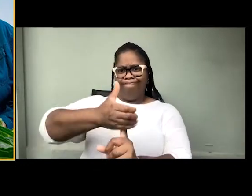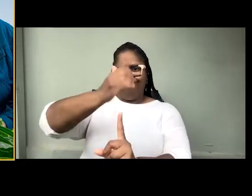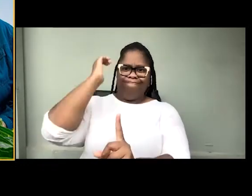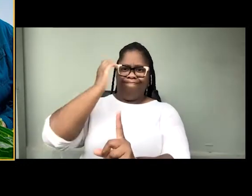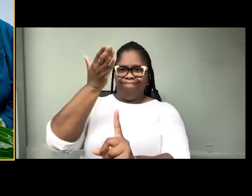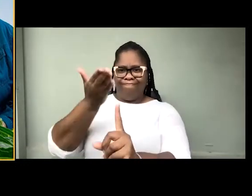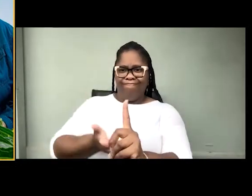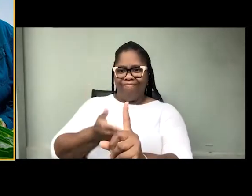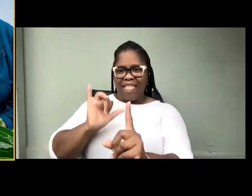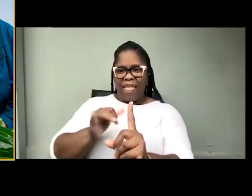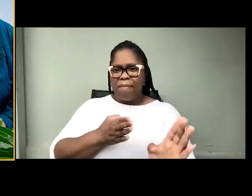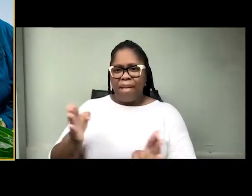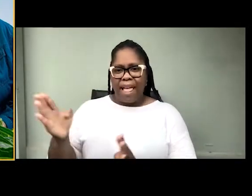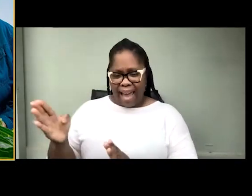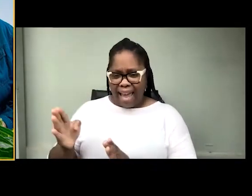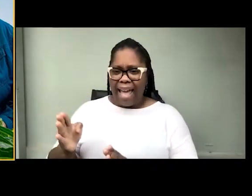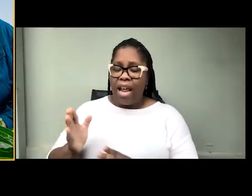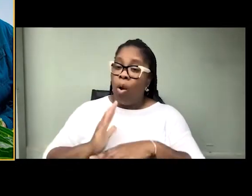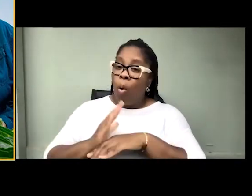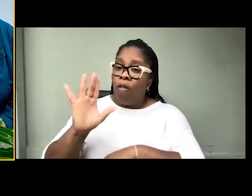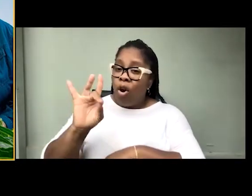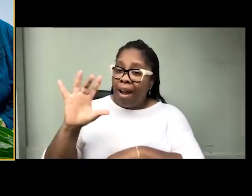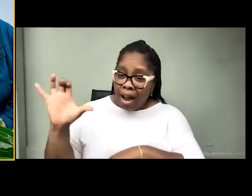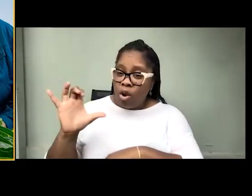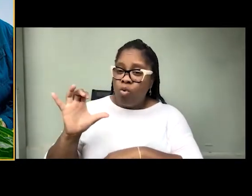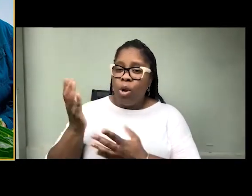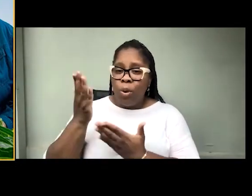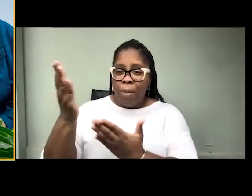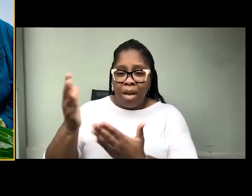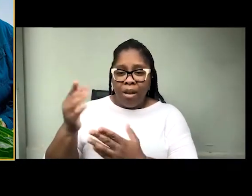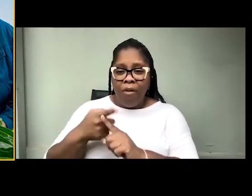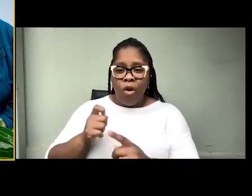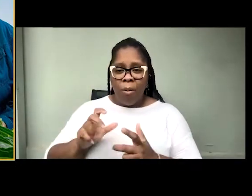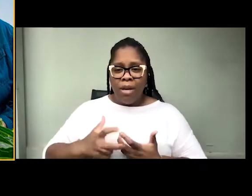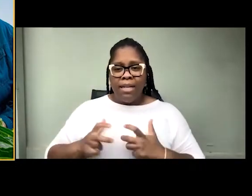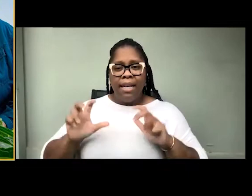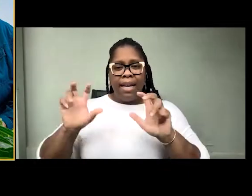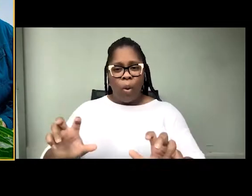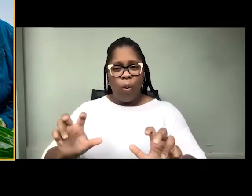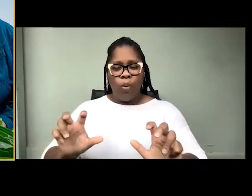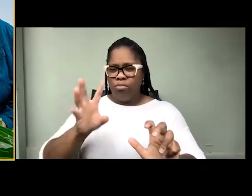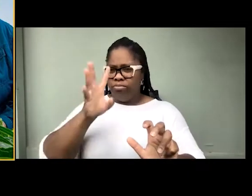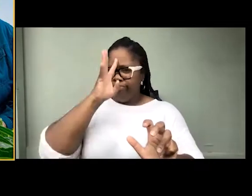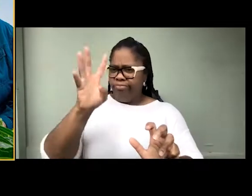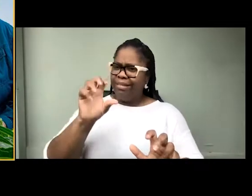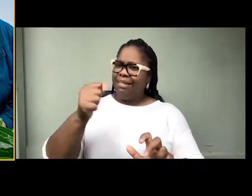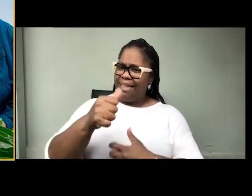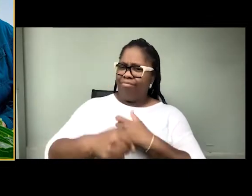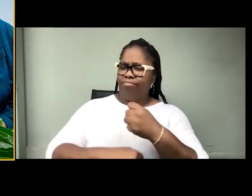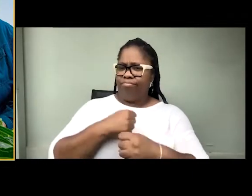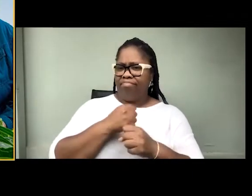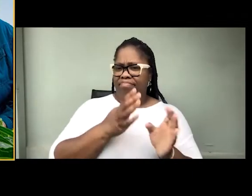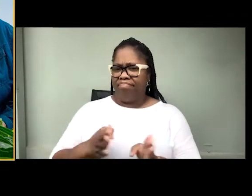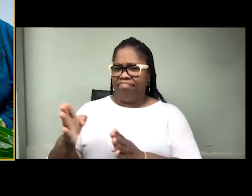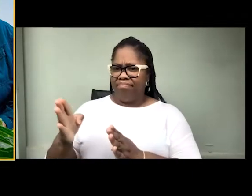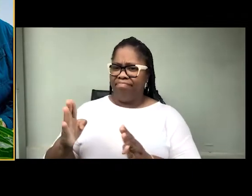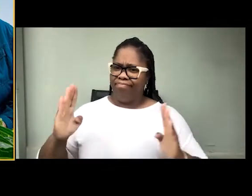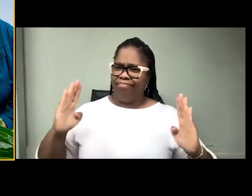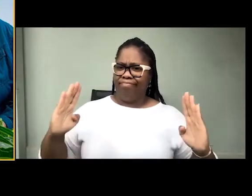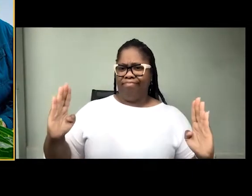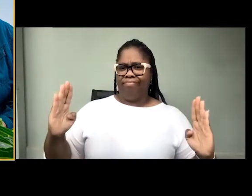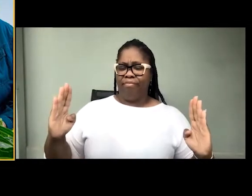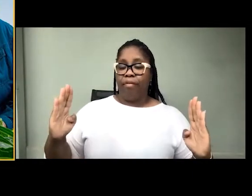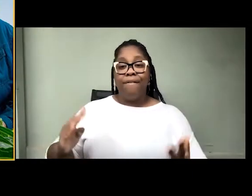culminated in, out of over 800 recommendations from stakeholders, was this 10-year plan with 5 bold